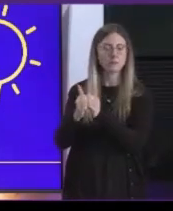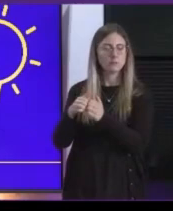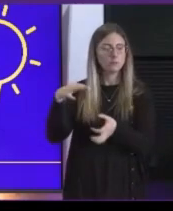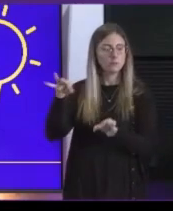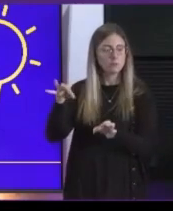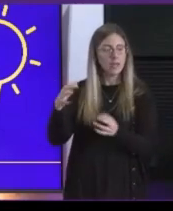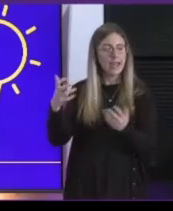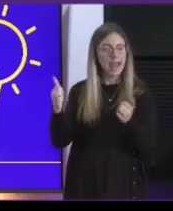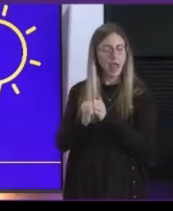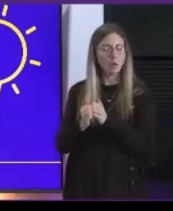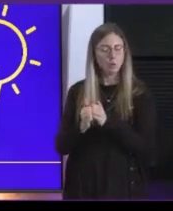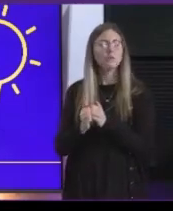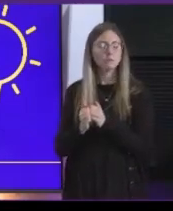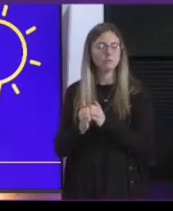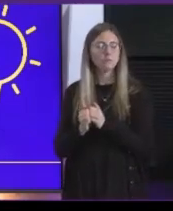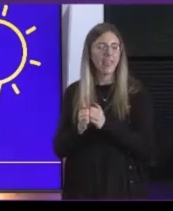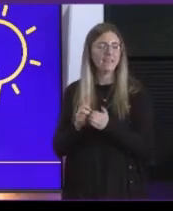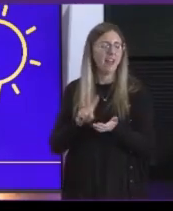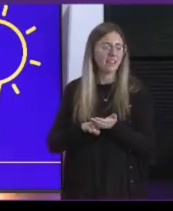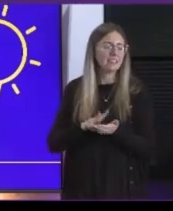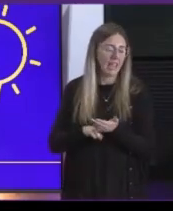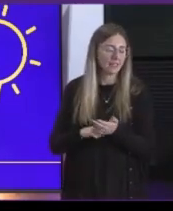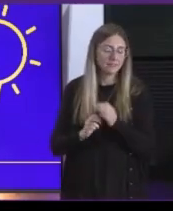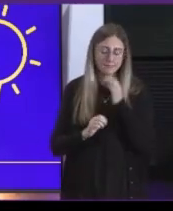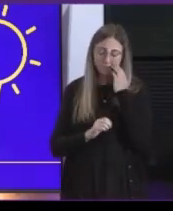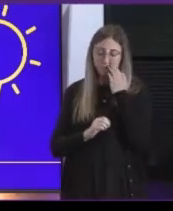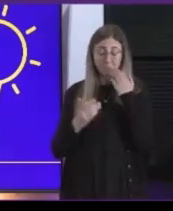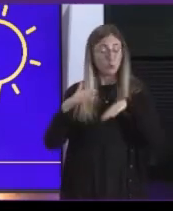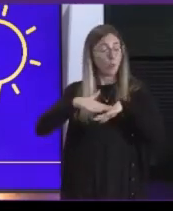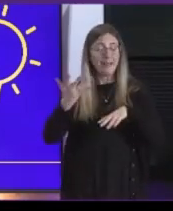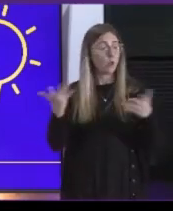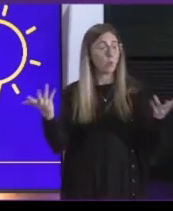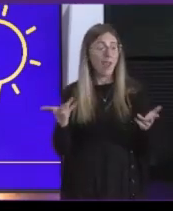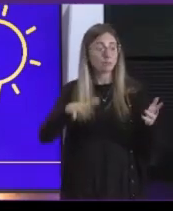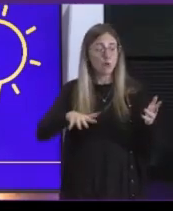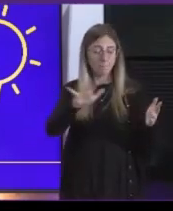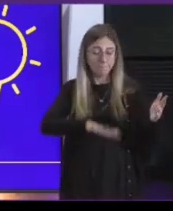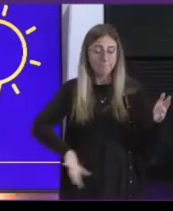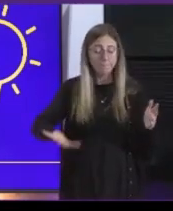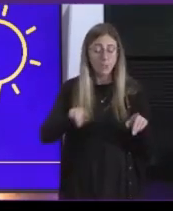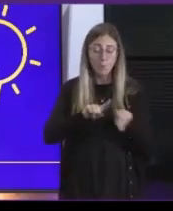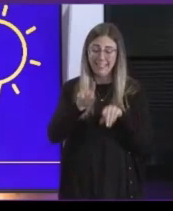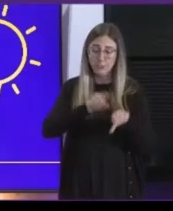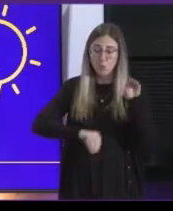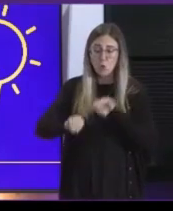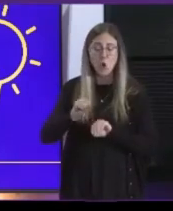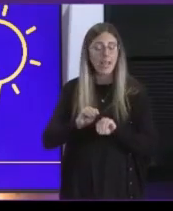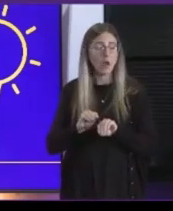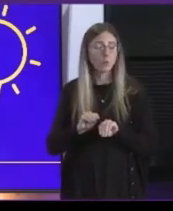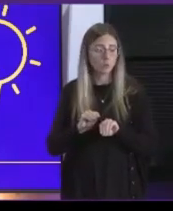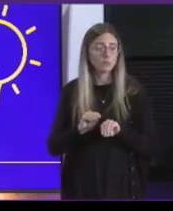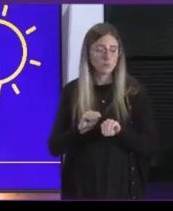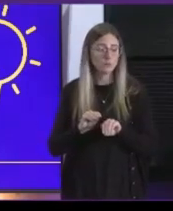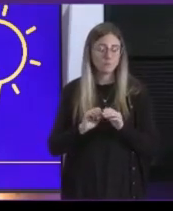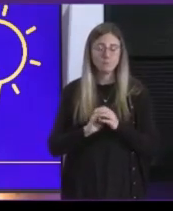how it was certified. I think that's one thing that, regardless of where you are, we're gonna have to figure out as an industry.